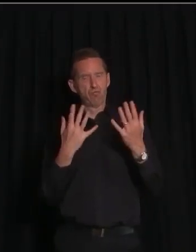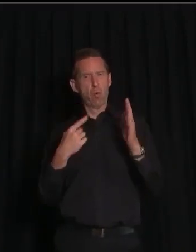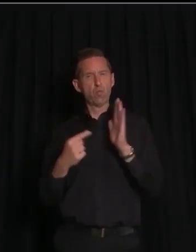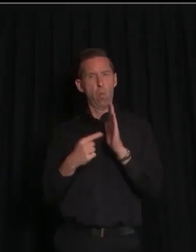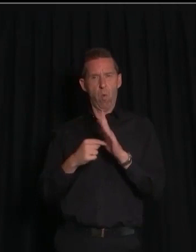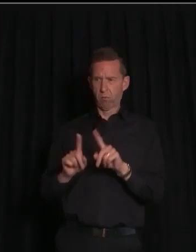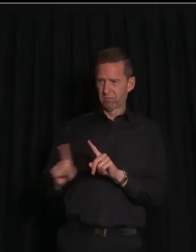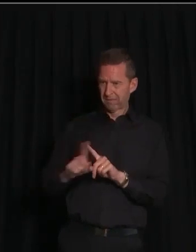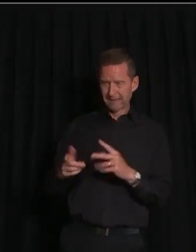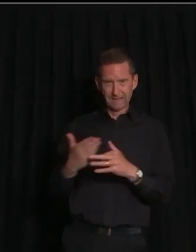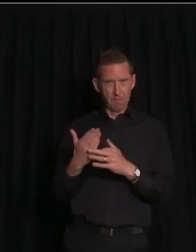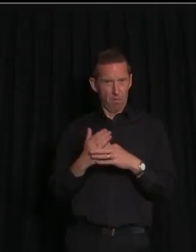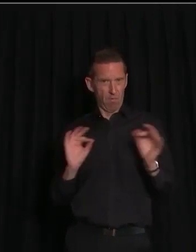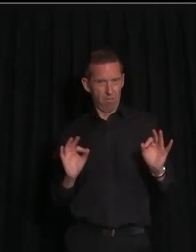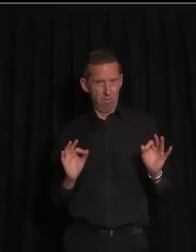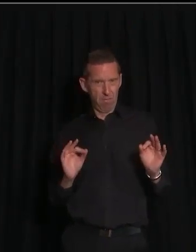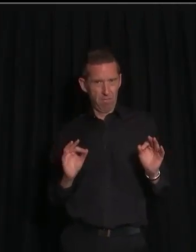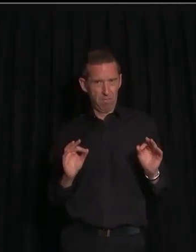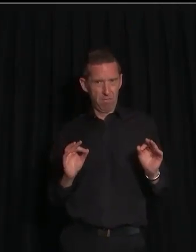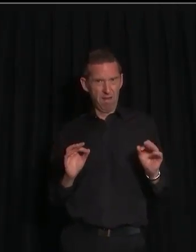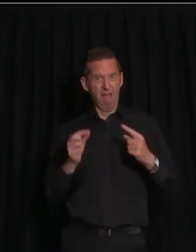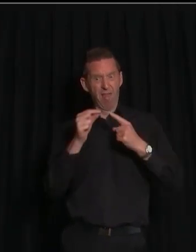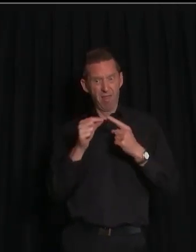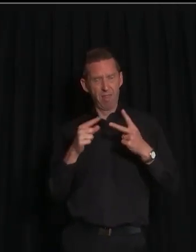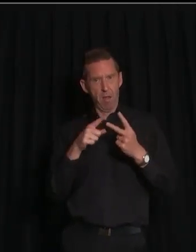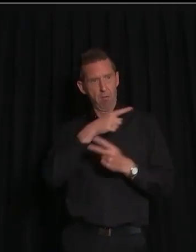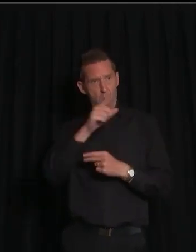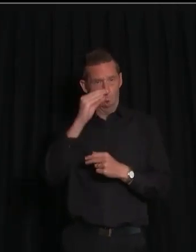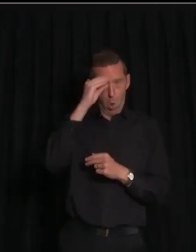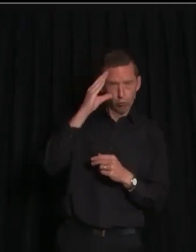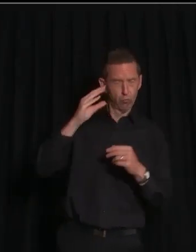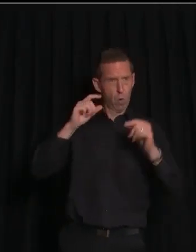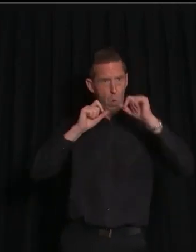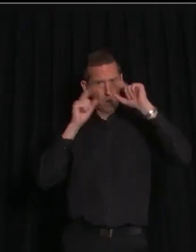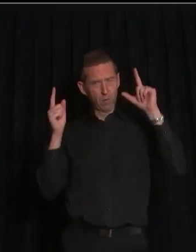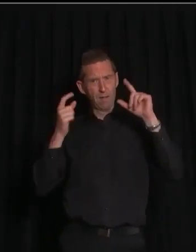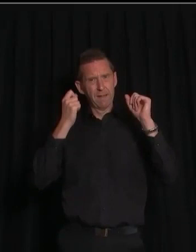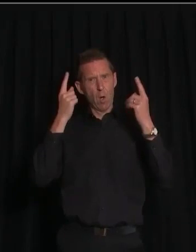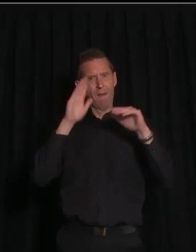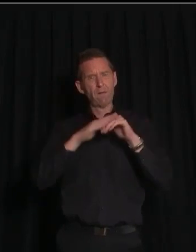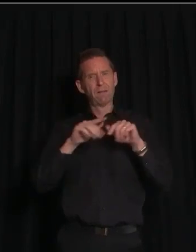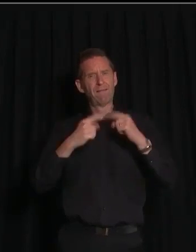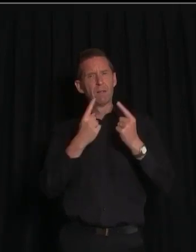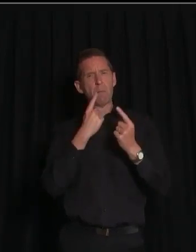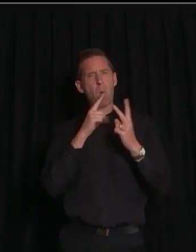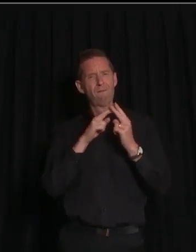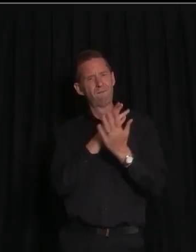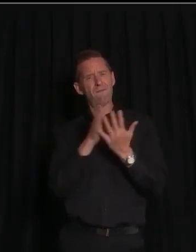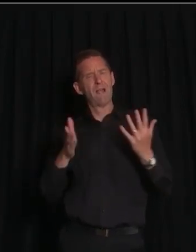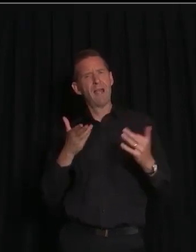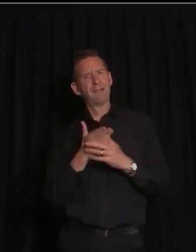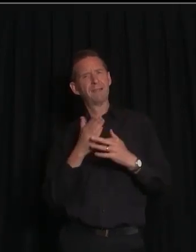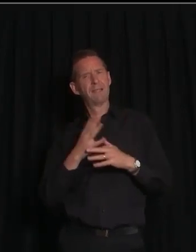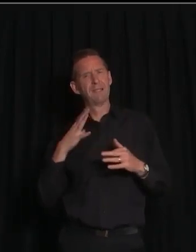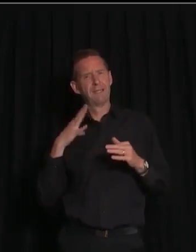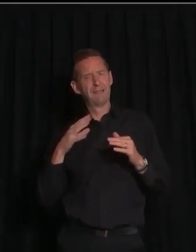bathroom, just from a physical perspective, but then the knowledge and awareness around other types of access needs to